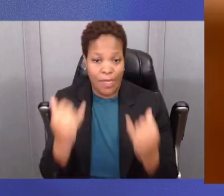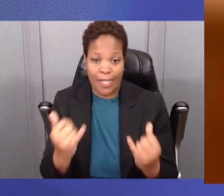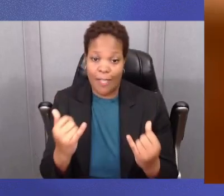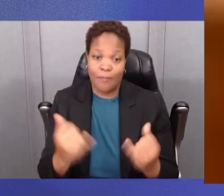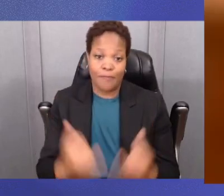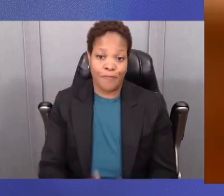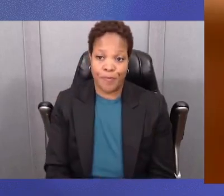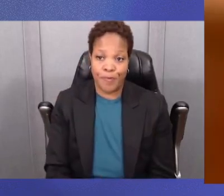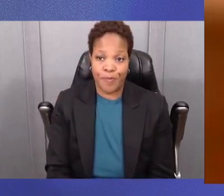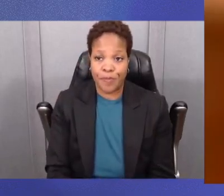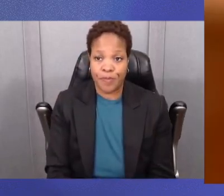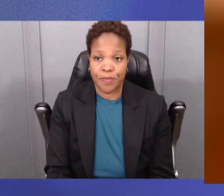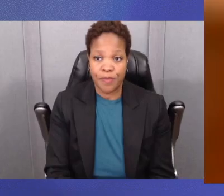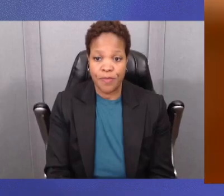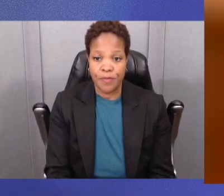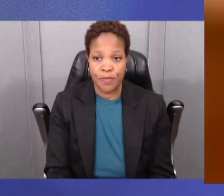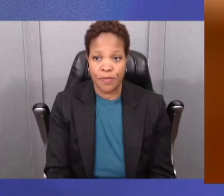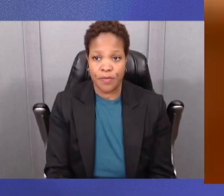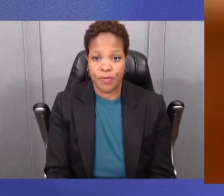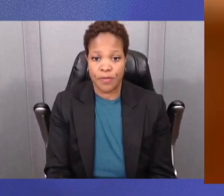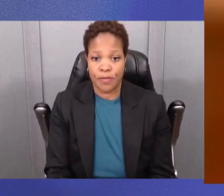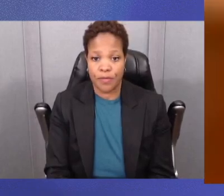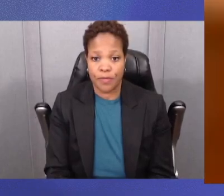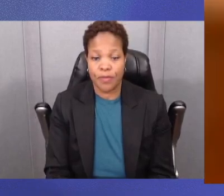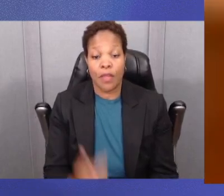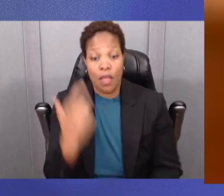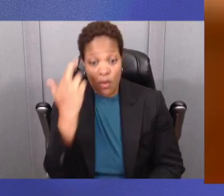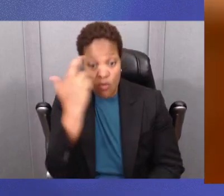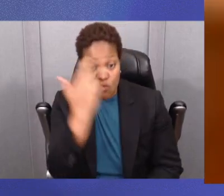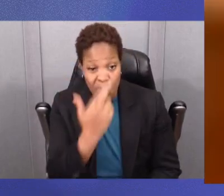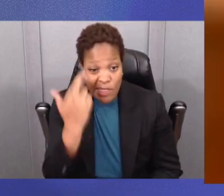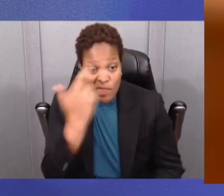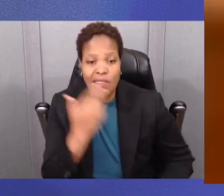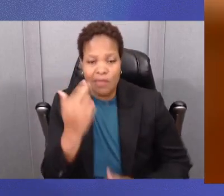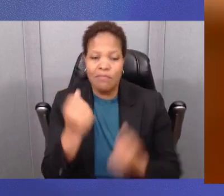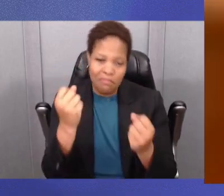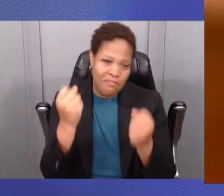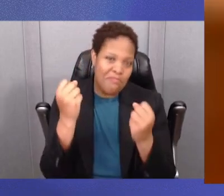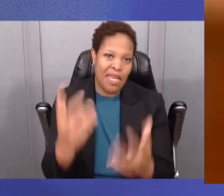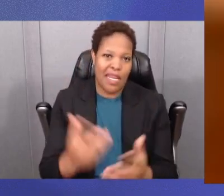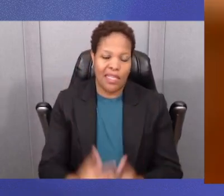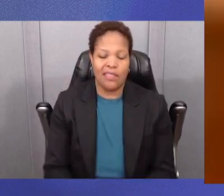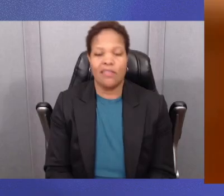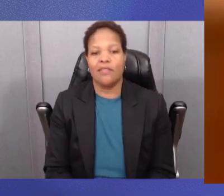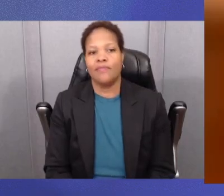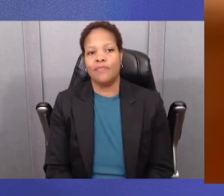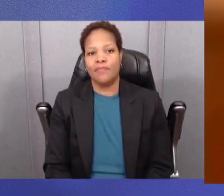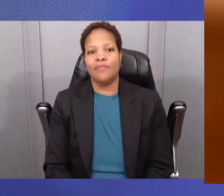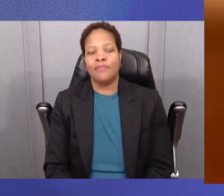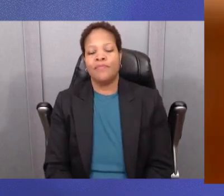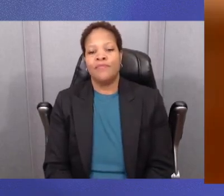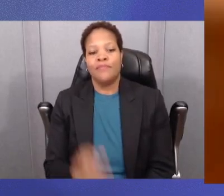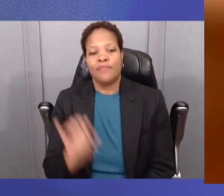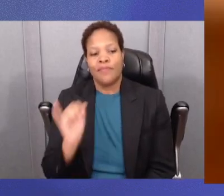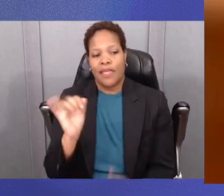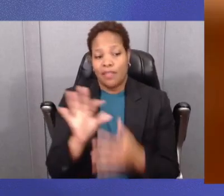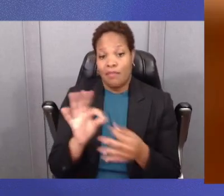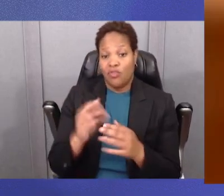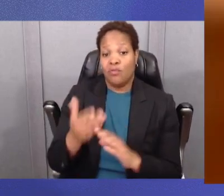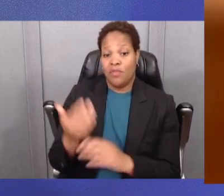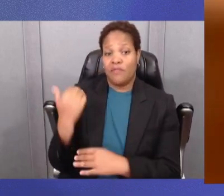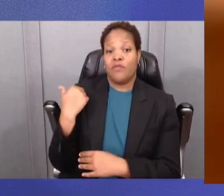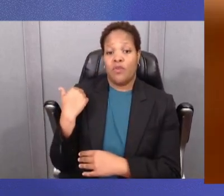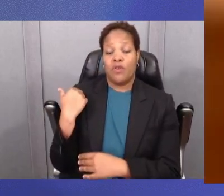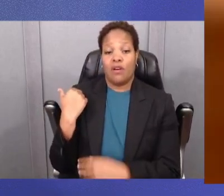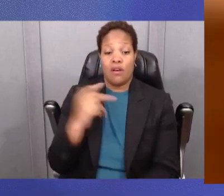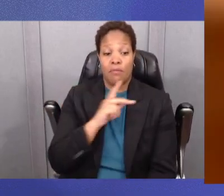Now, the reasons are again, many. I will say, as I said a few minutes ago, I think personally that the